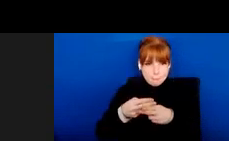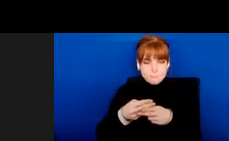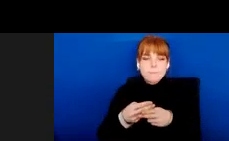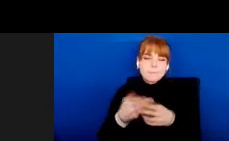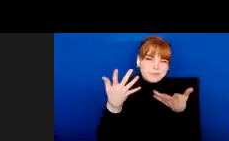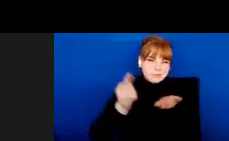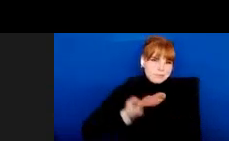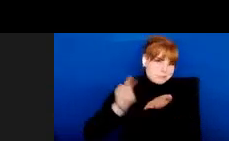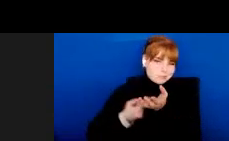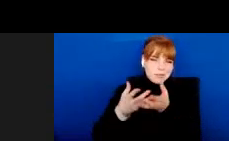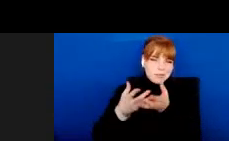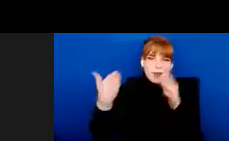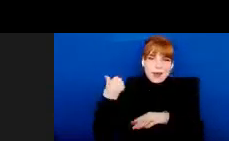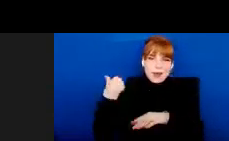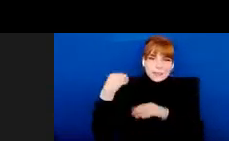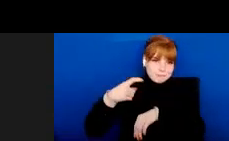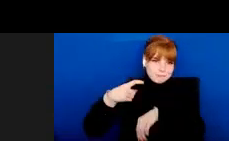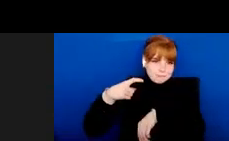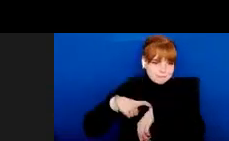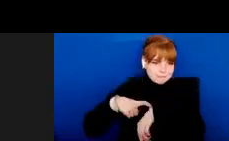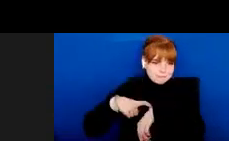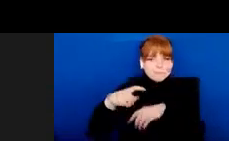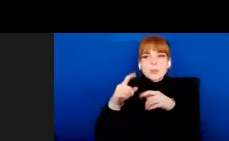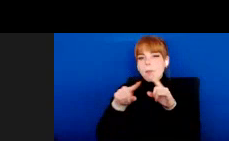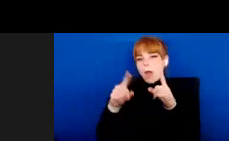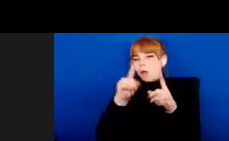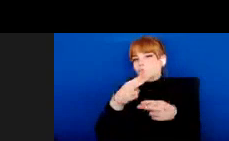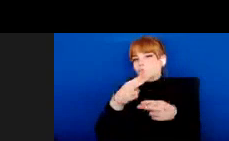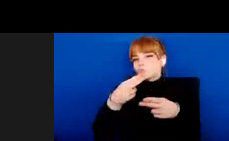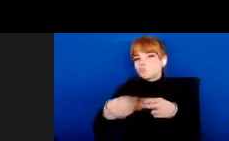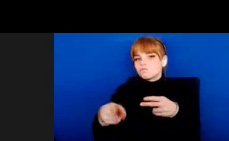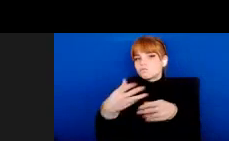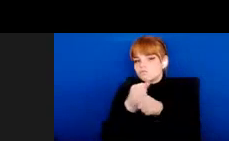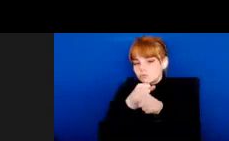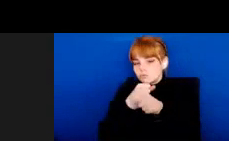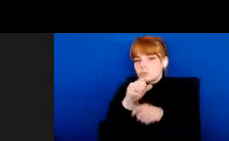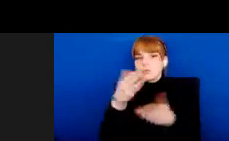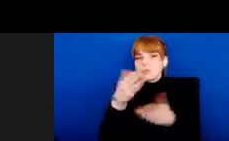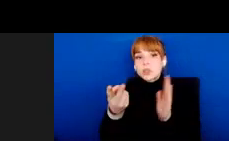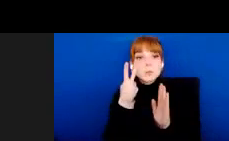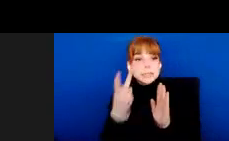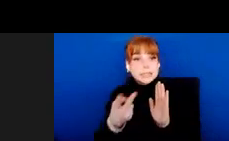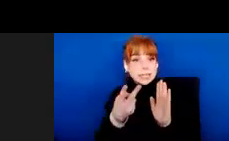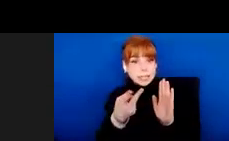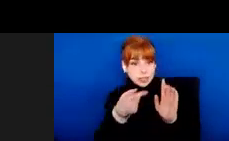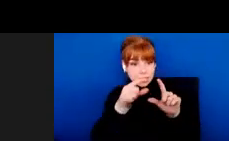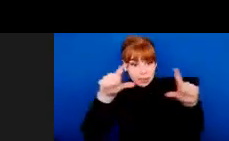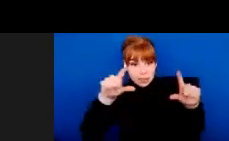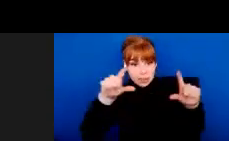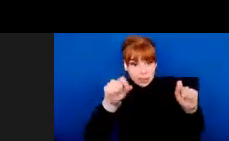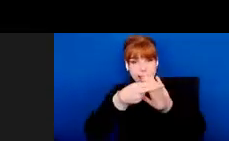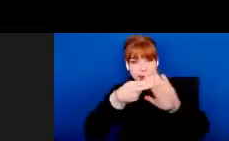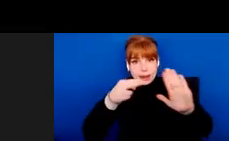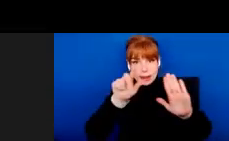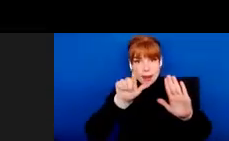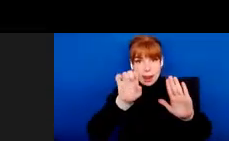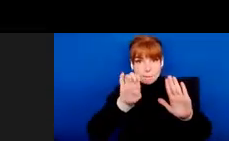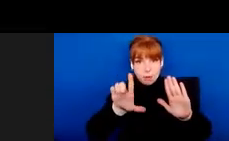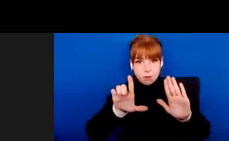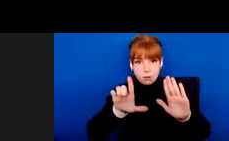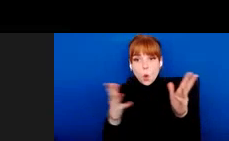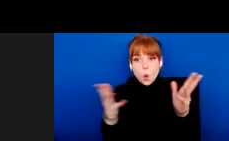super quick recap is that the thing you see is the label, the thing that's read to a screen reader is the name, and